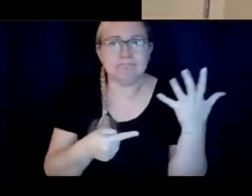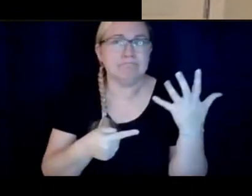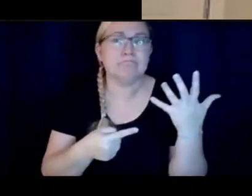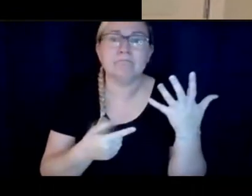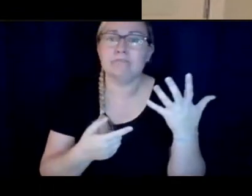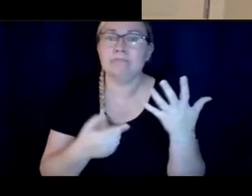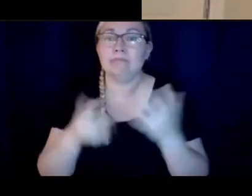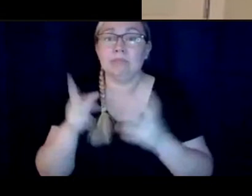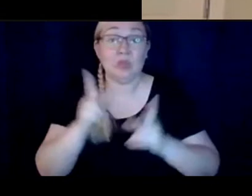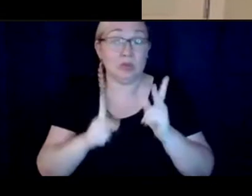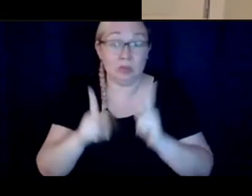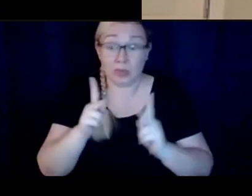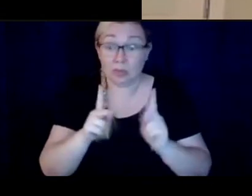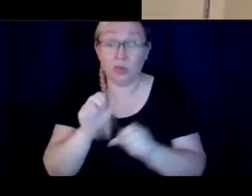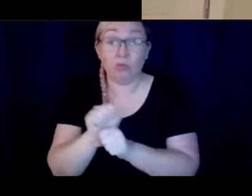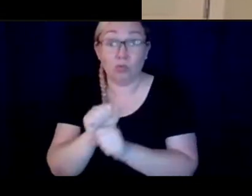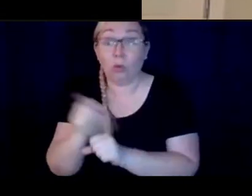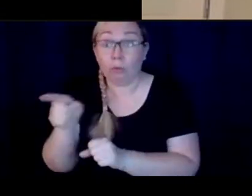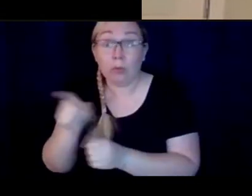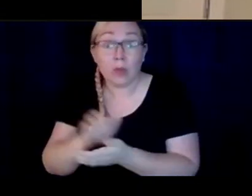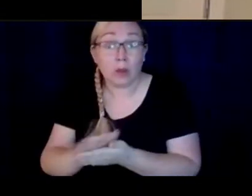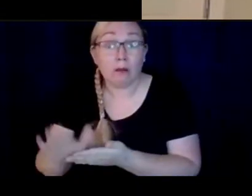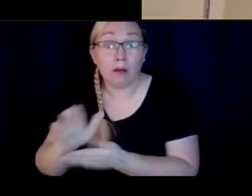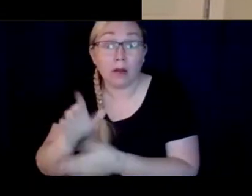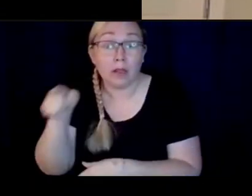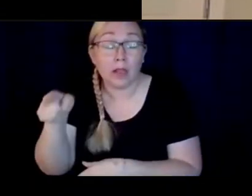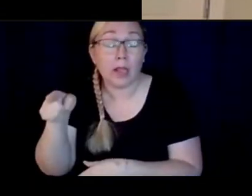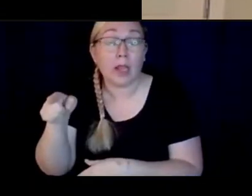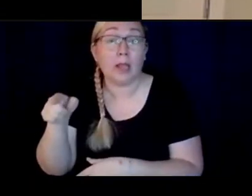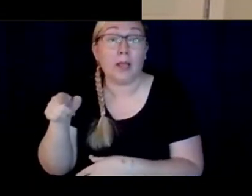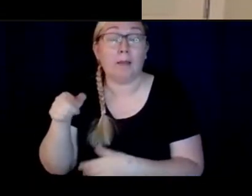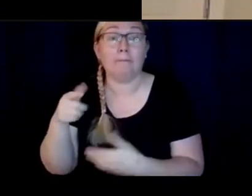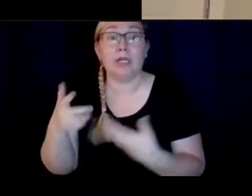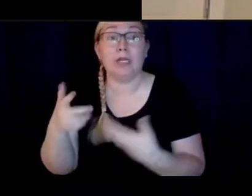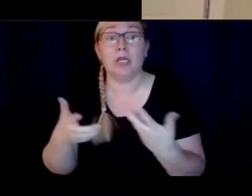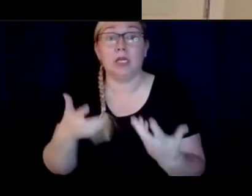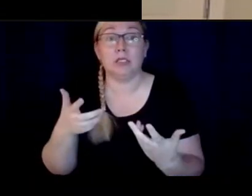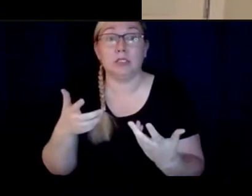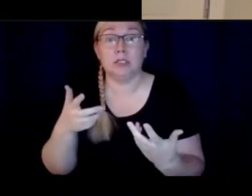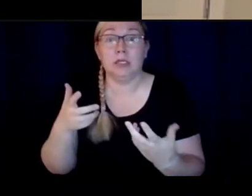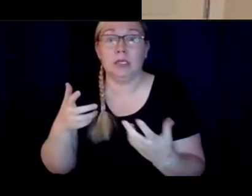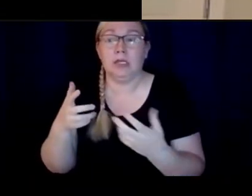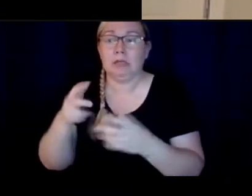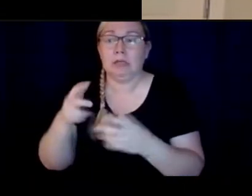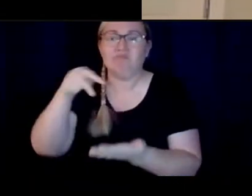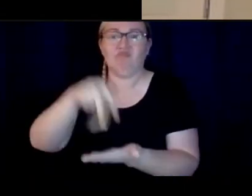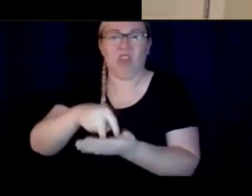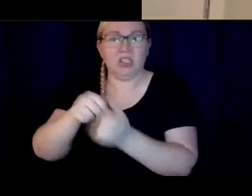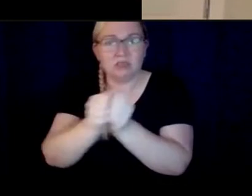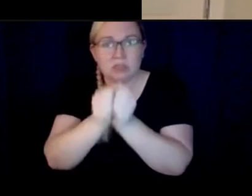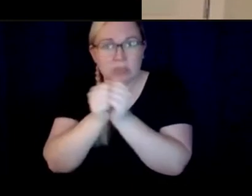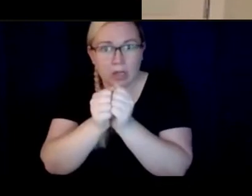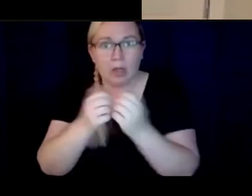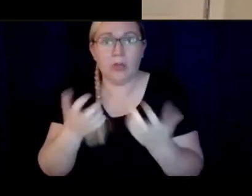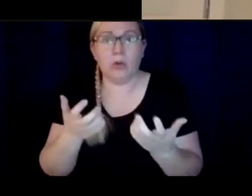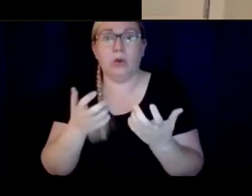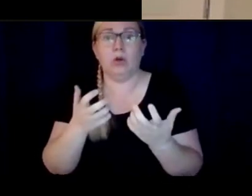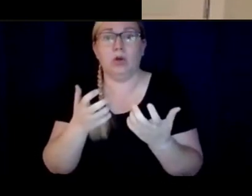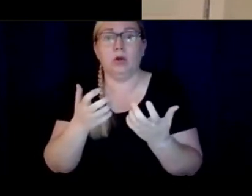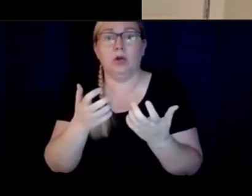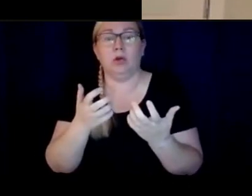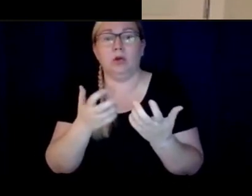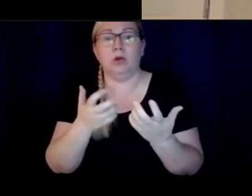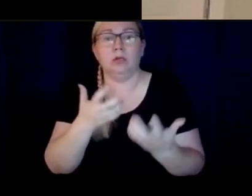you know, people who work on campus, right? Like, there needs to be more solidarity and more